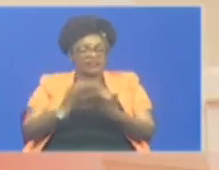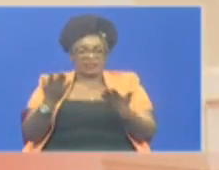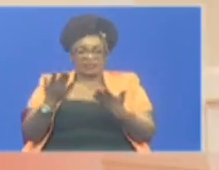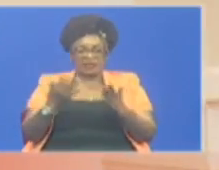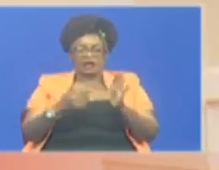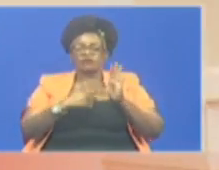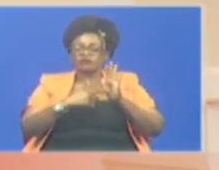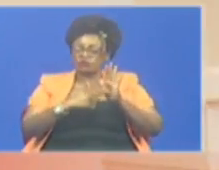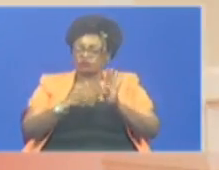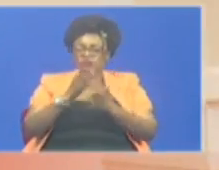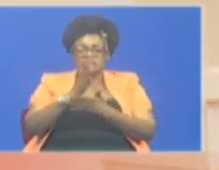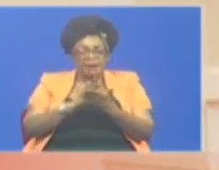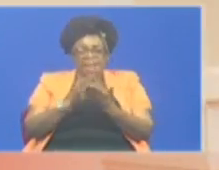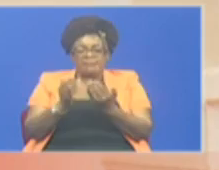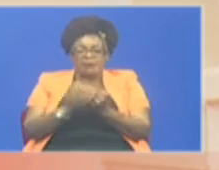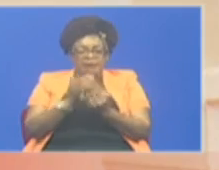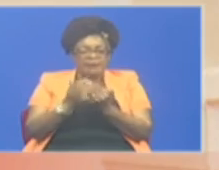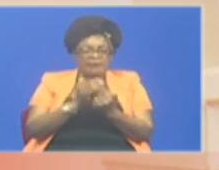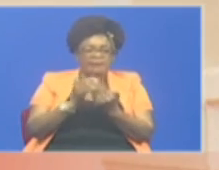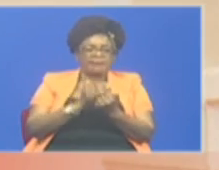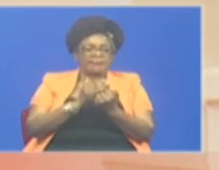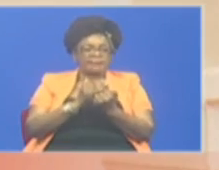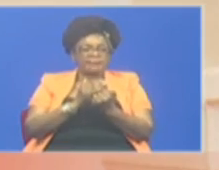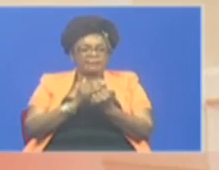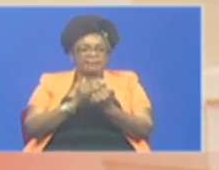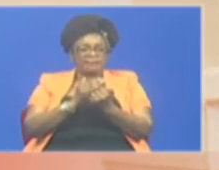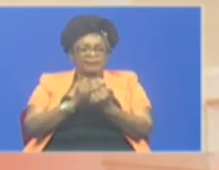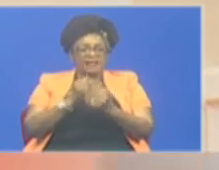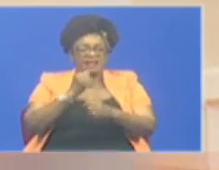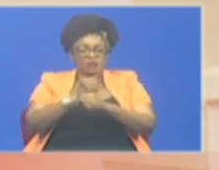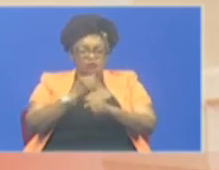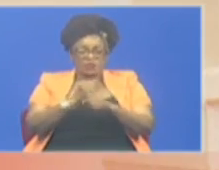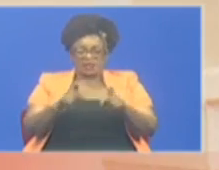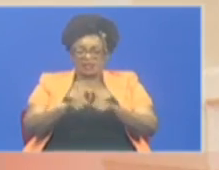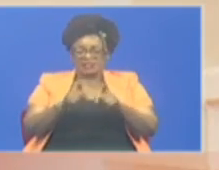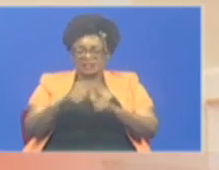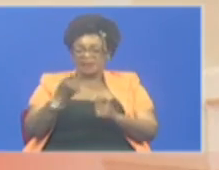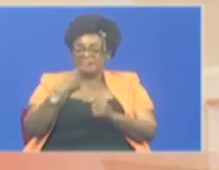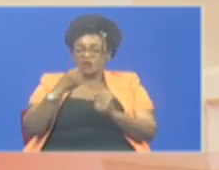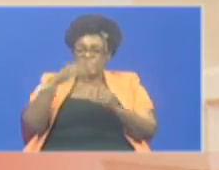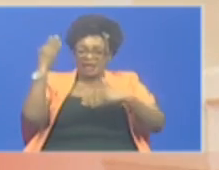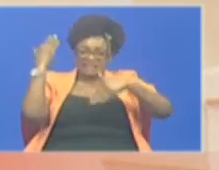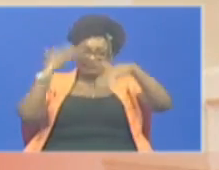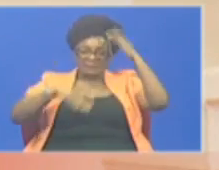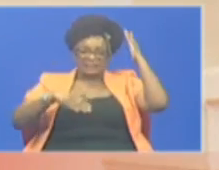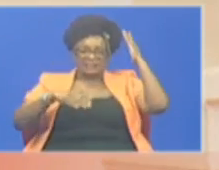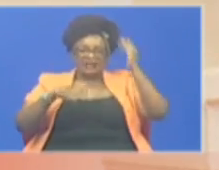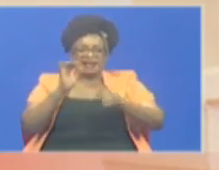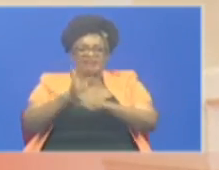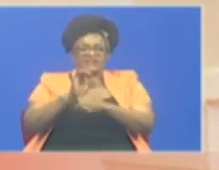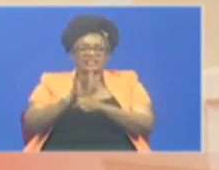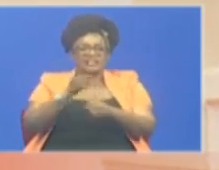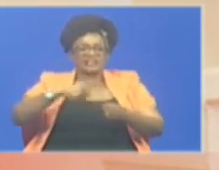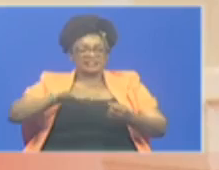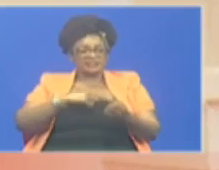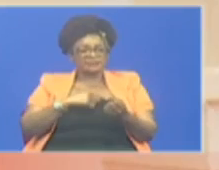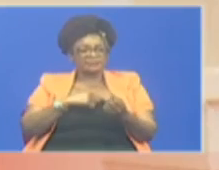them by doing as our medical experts are advising us.